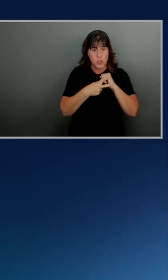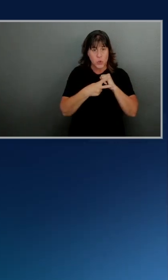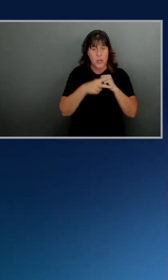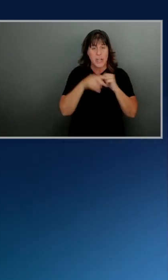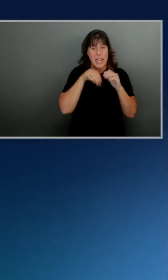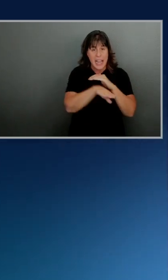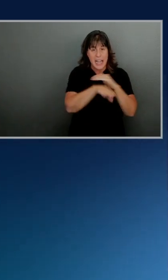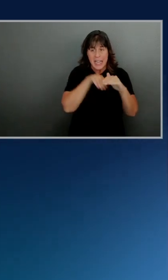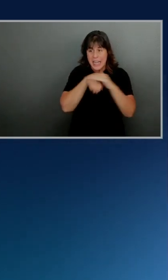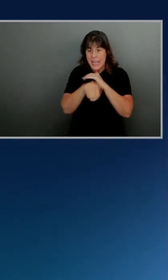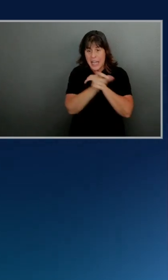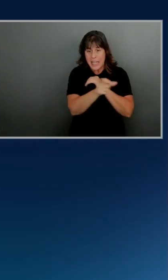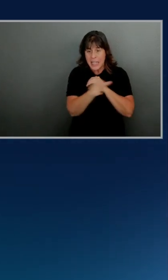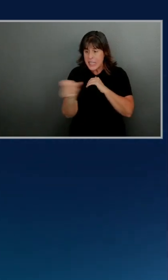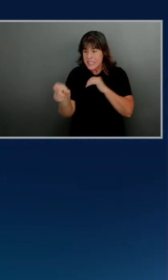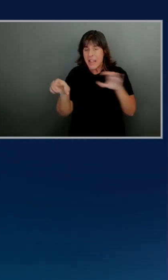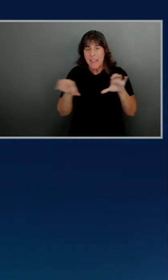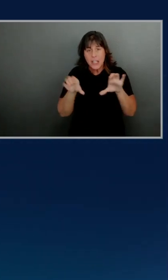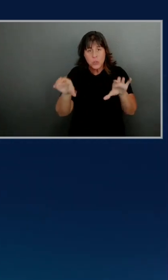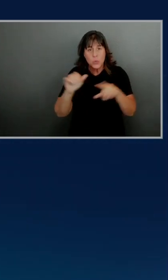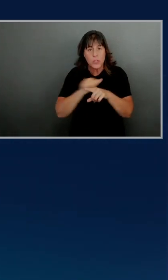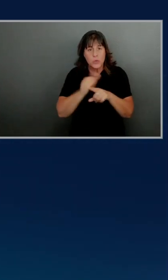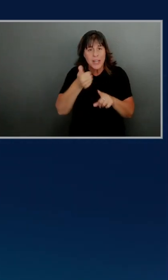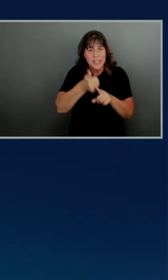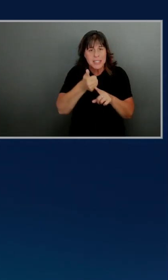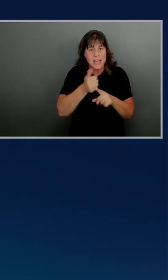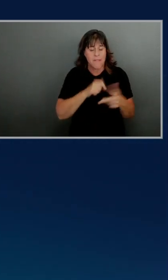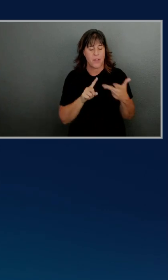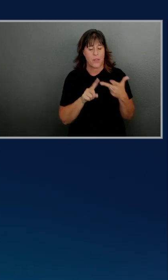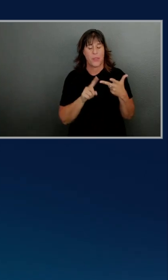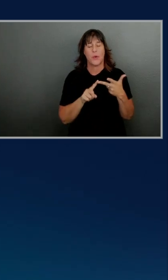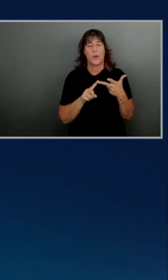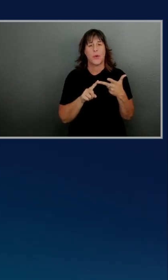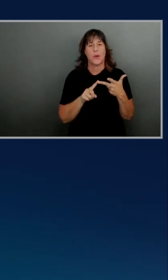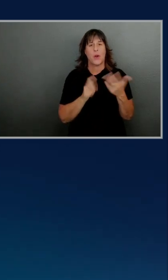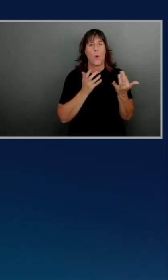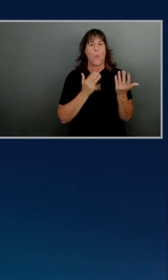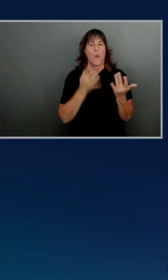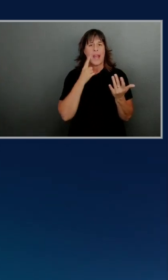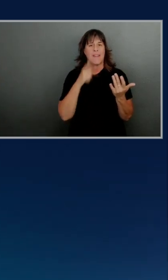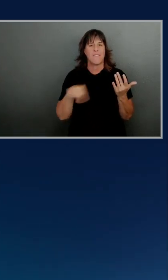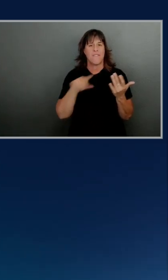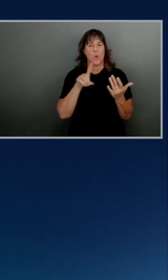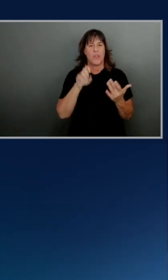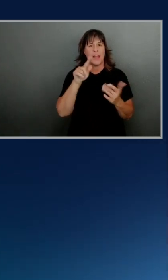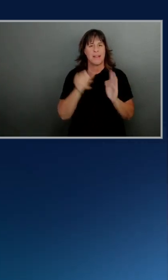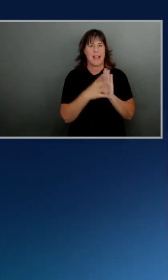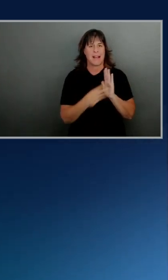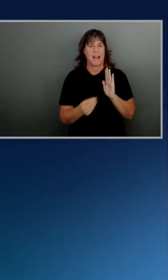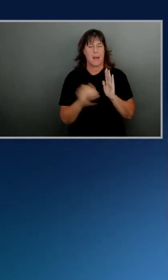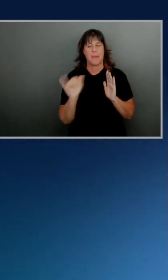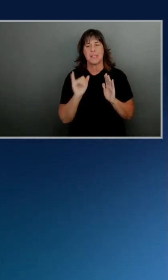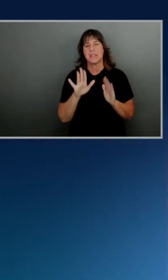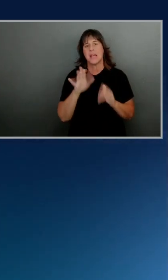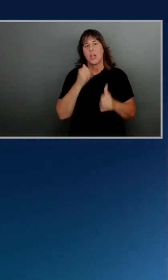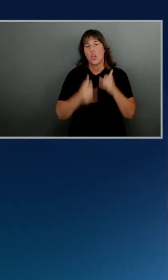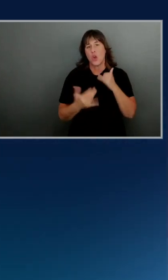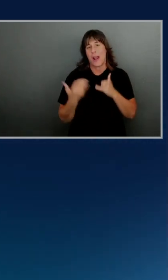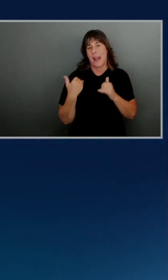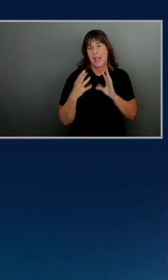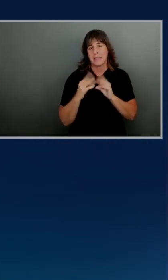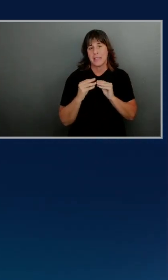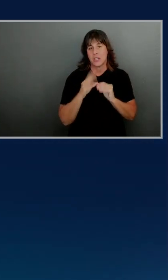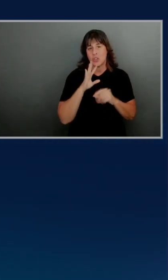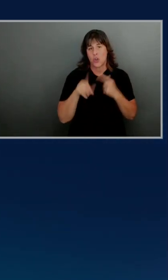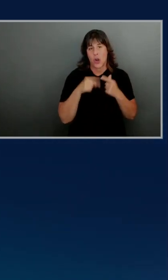those instances that's doing the training? And then the third one is waiting for those data copies, right? Like your last session was referring to, you got to copy